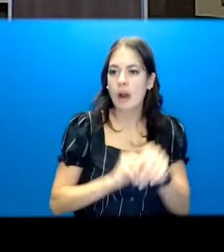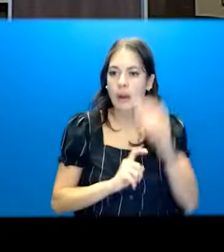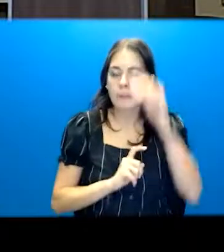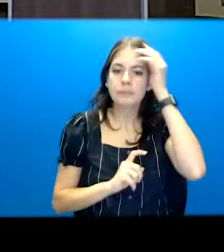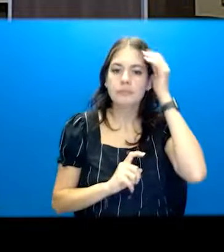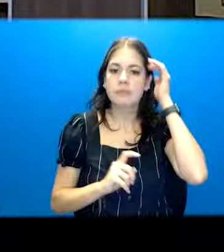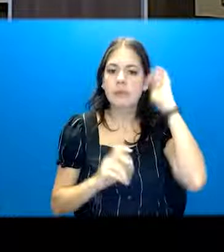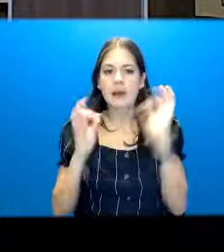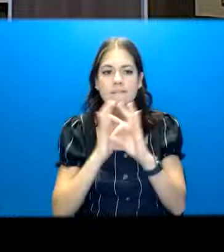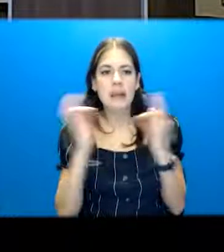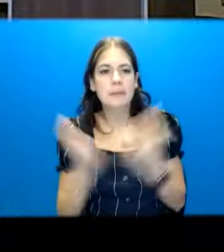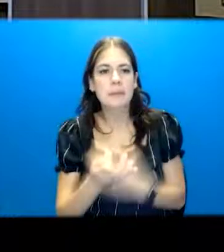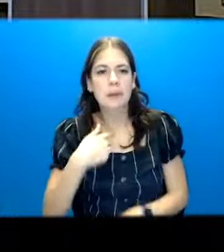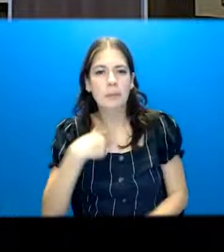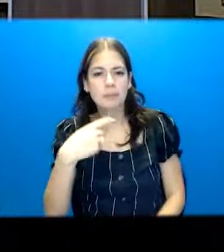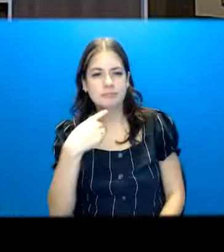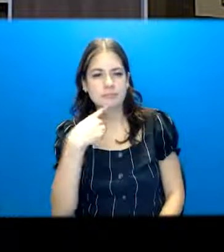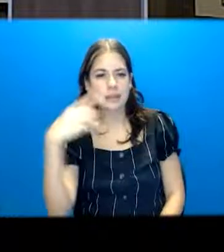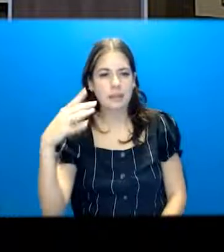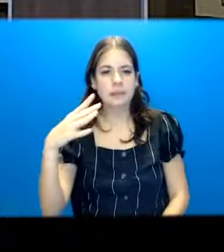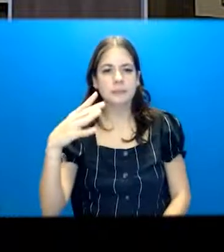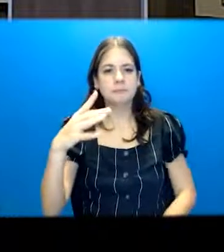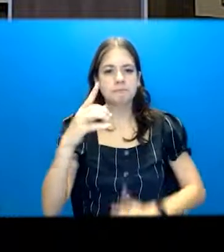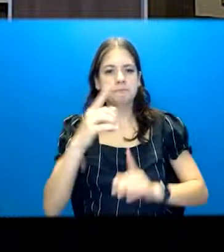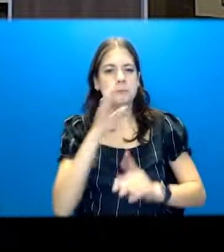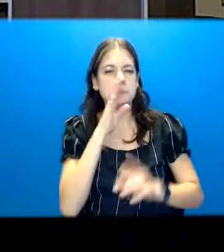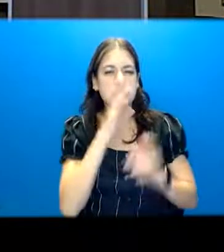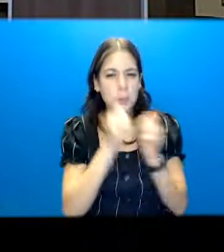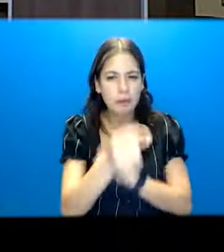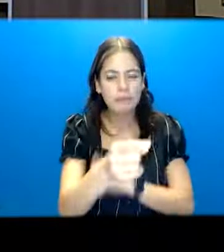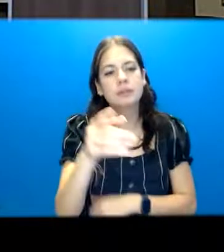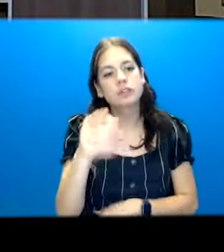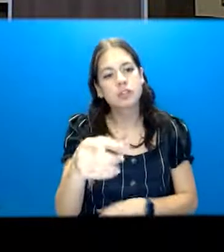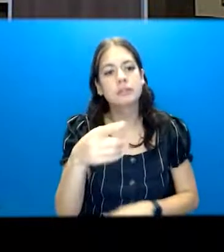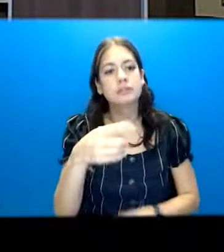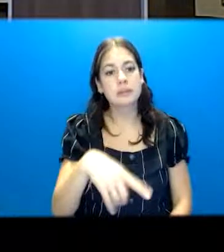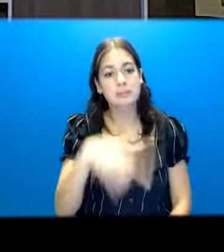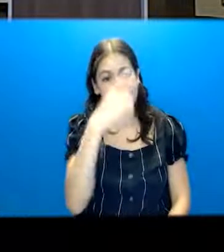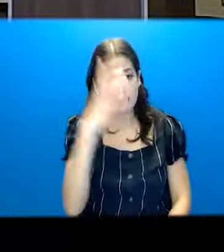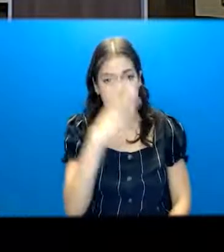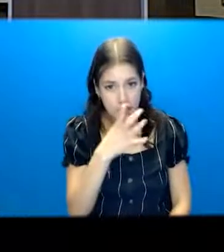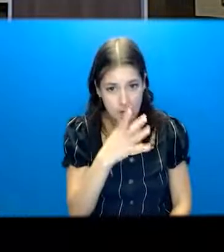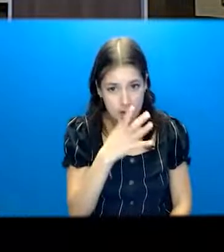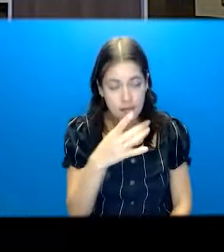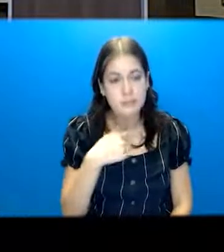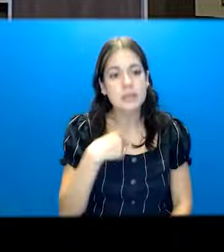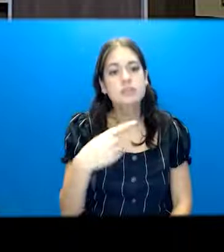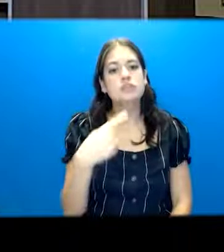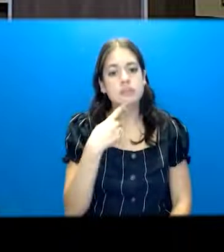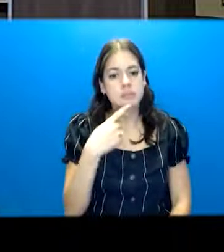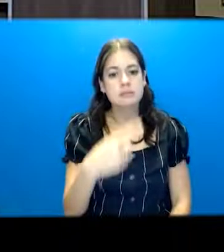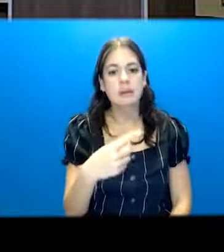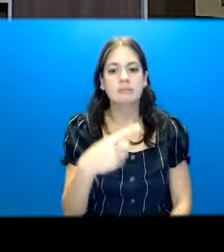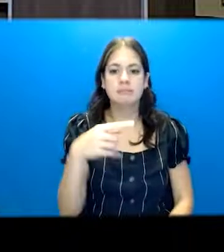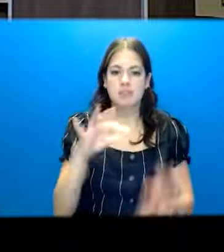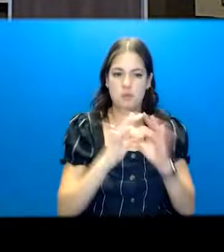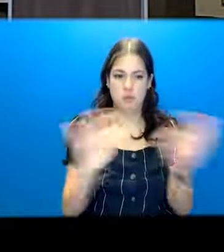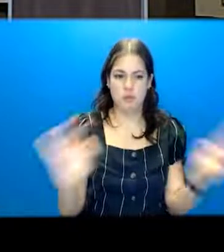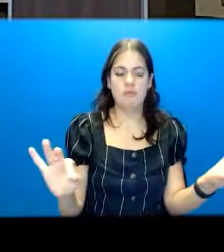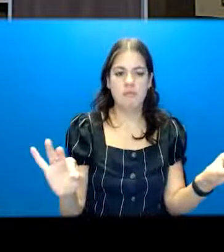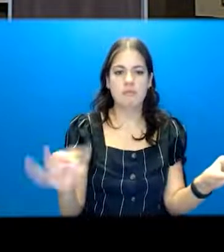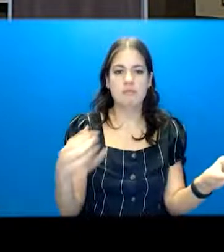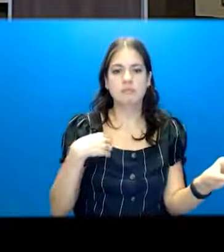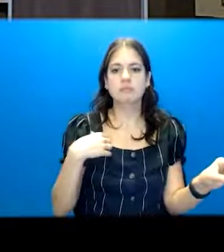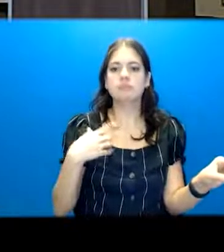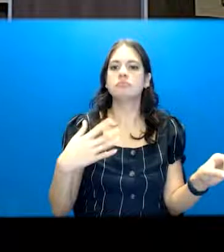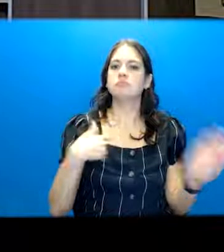a family member that I had the opportunity to speak with, and she's an African-American mother. And in this quote, it really kind